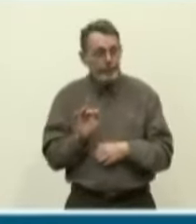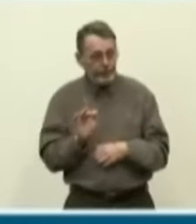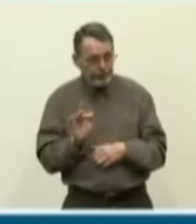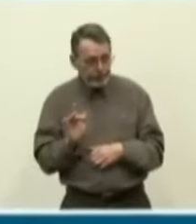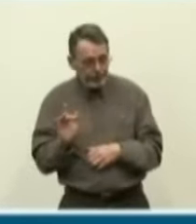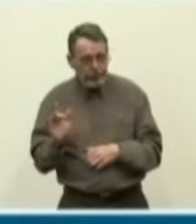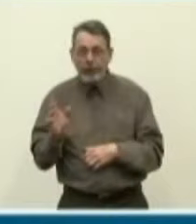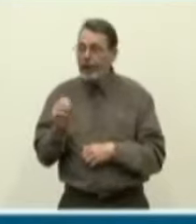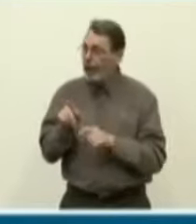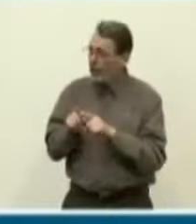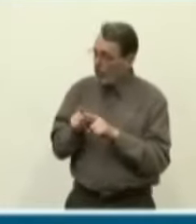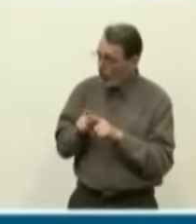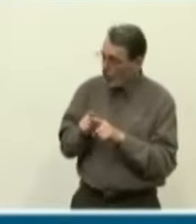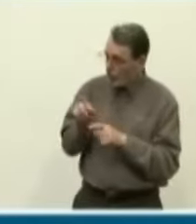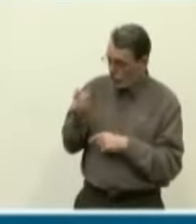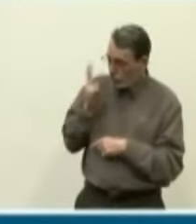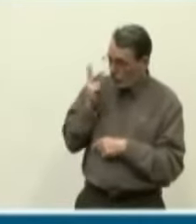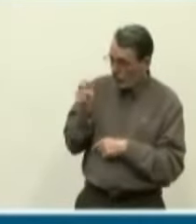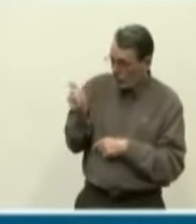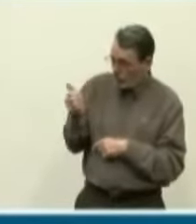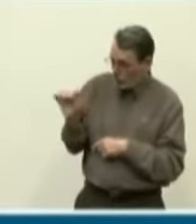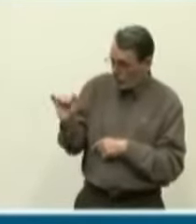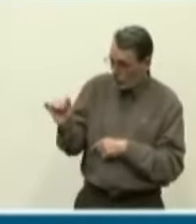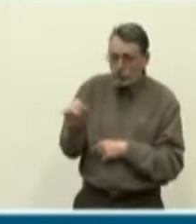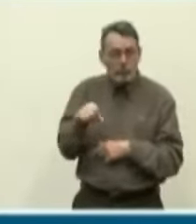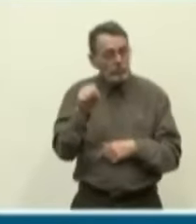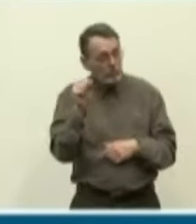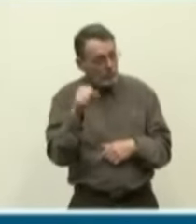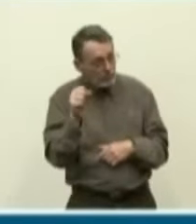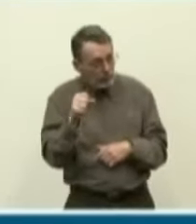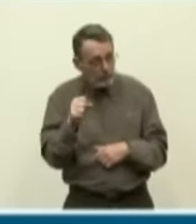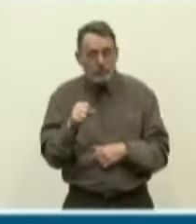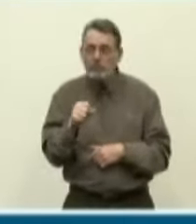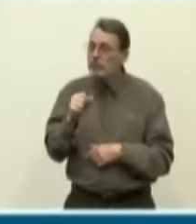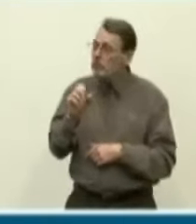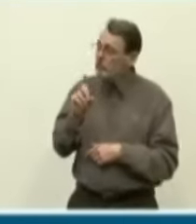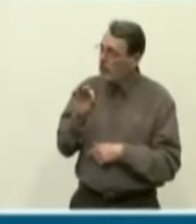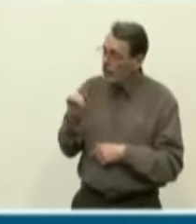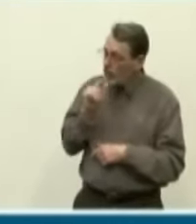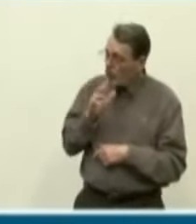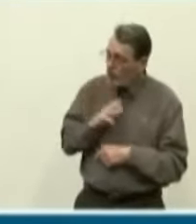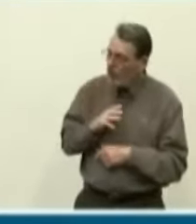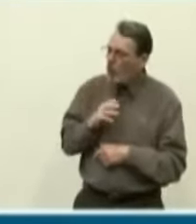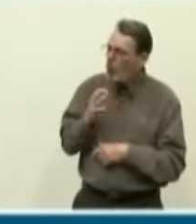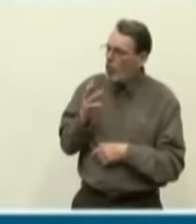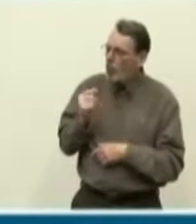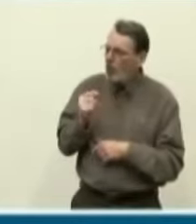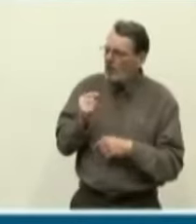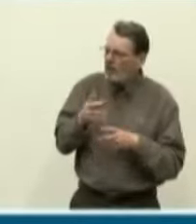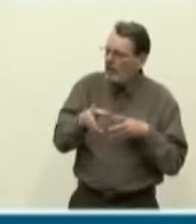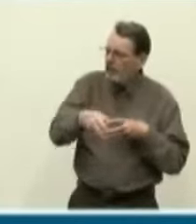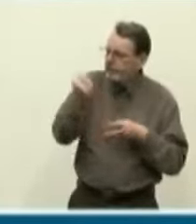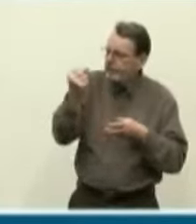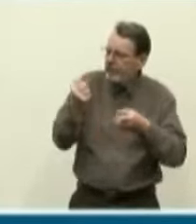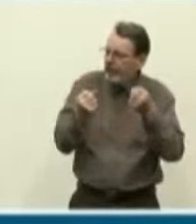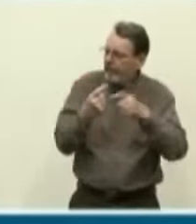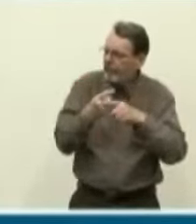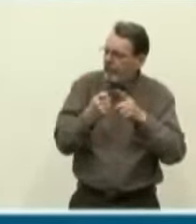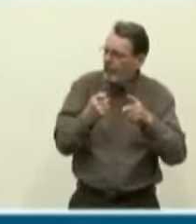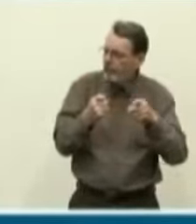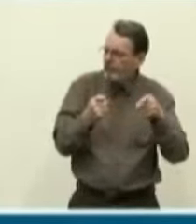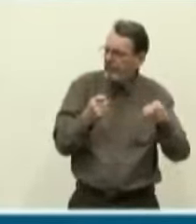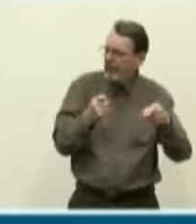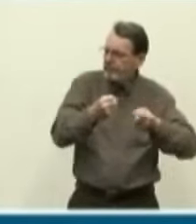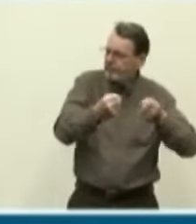11. And you also saw it? Yes. Okay. Now, my last question, what did they take from the victim vehicle?